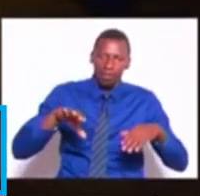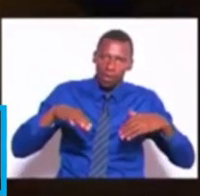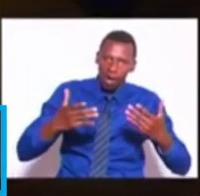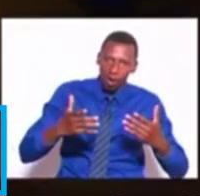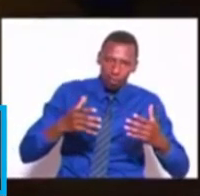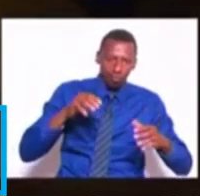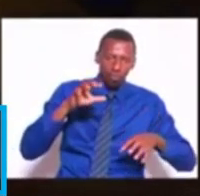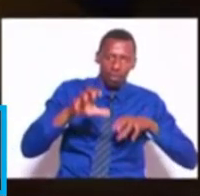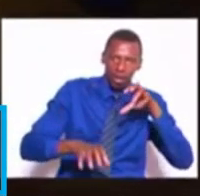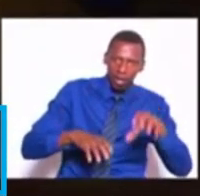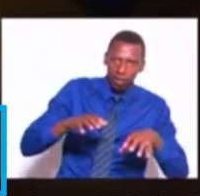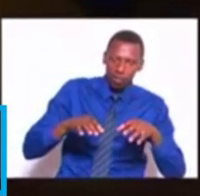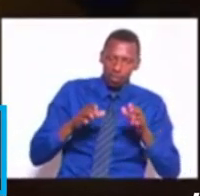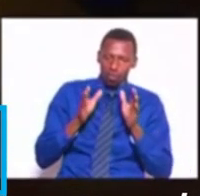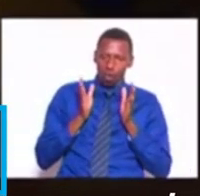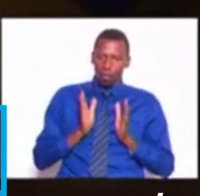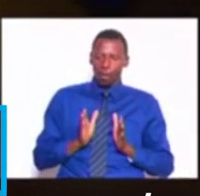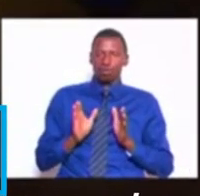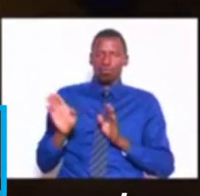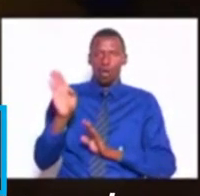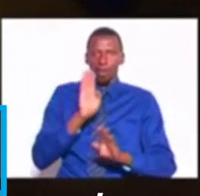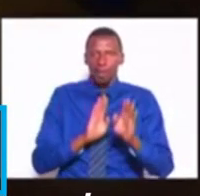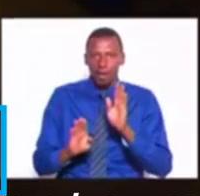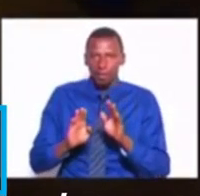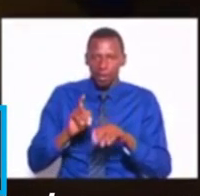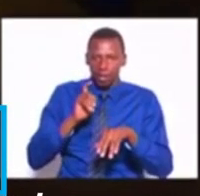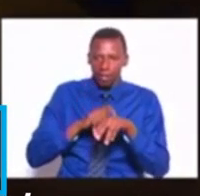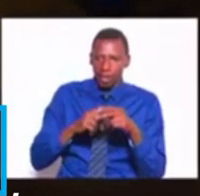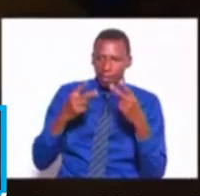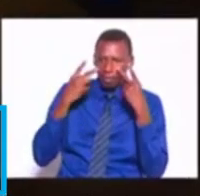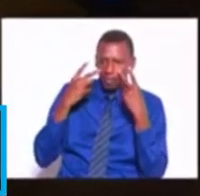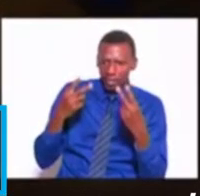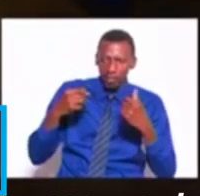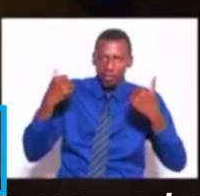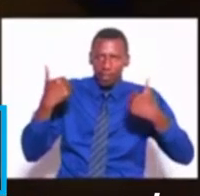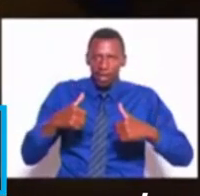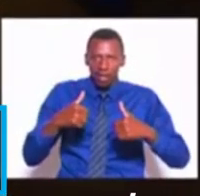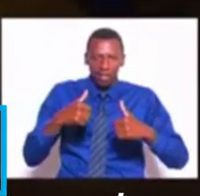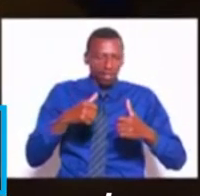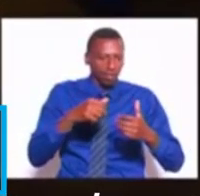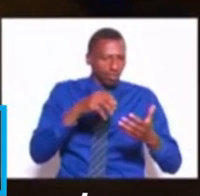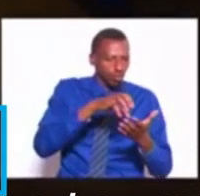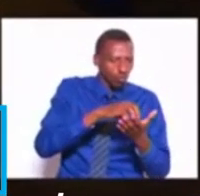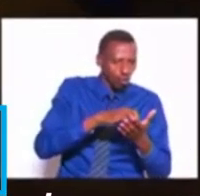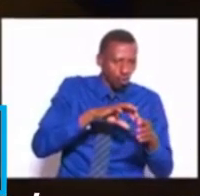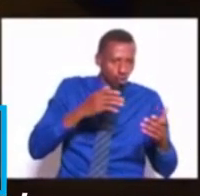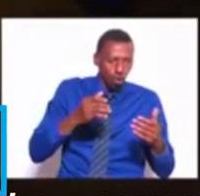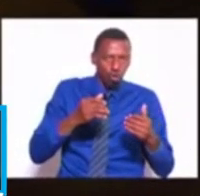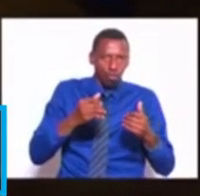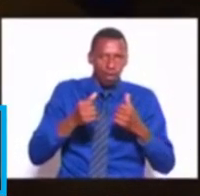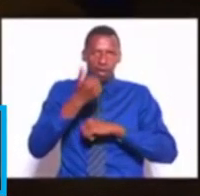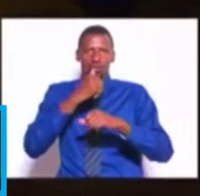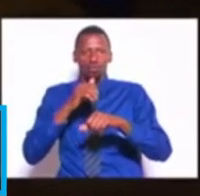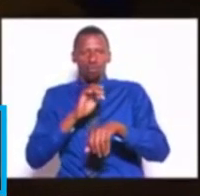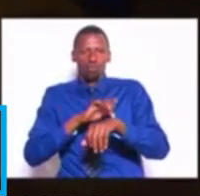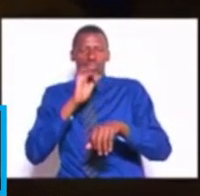behaves in response to a particular situation or stimulus.